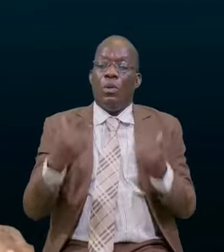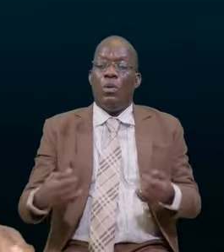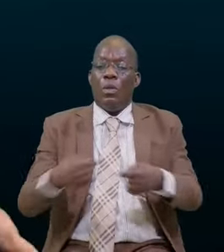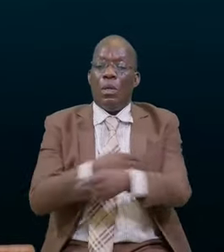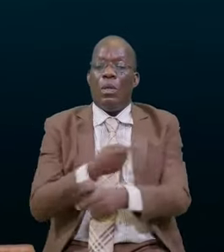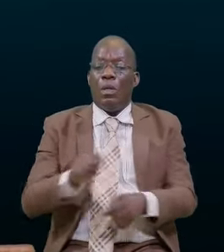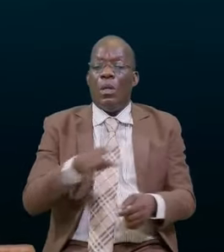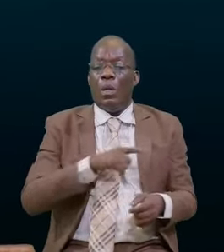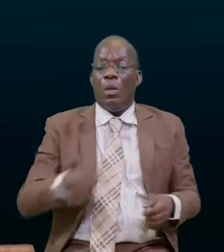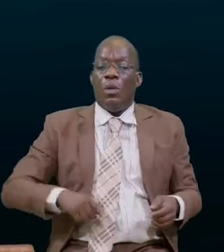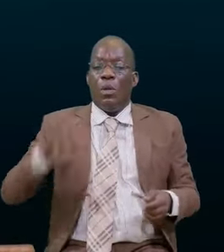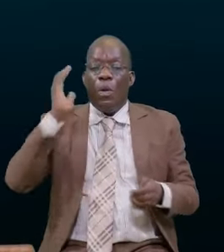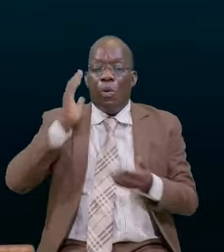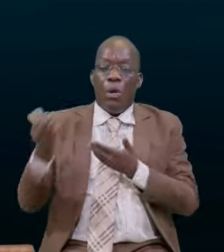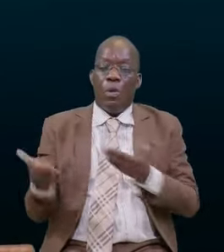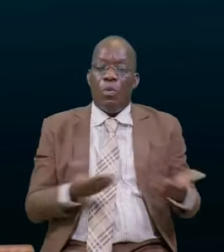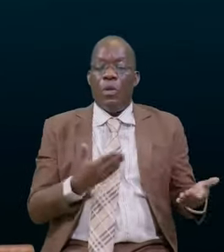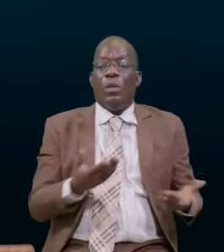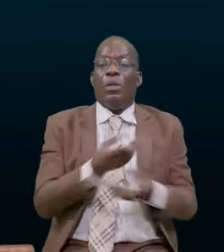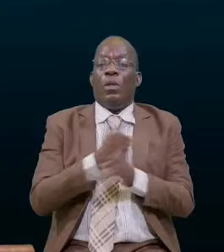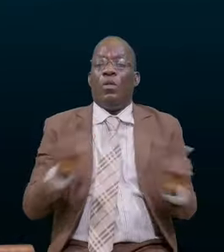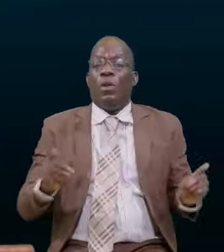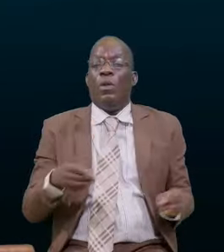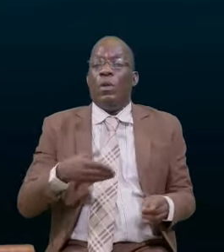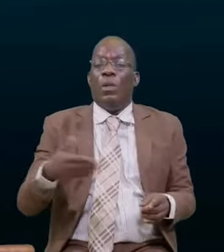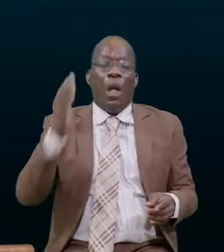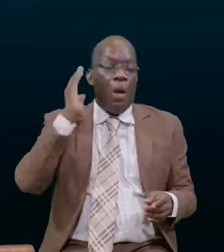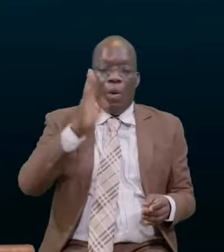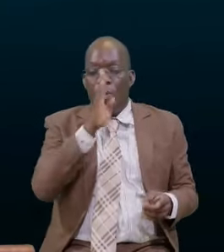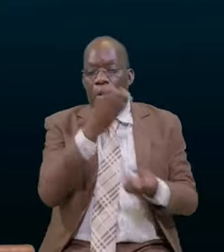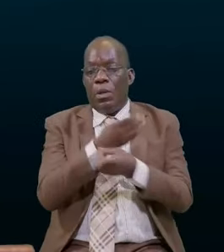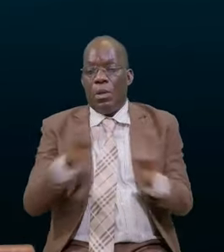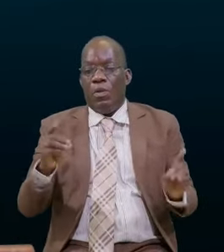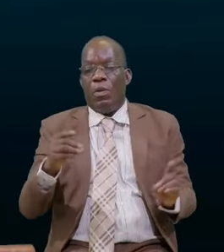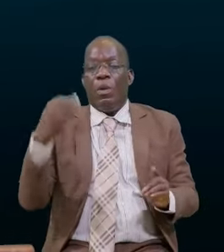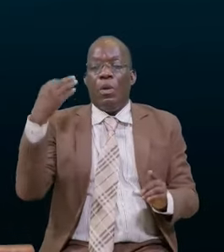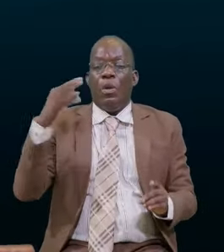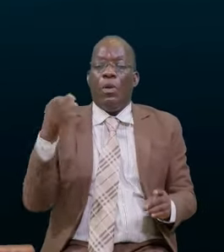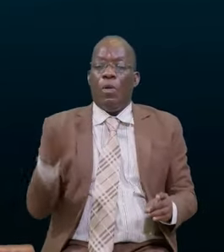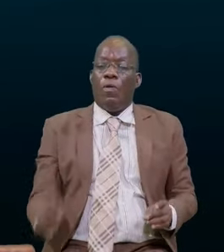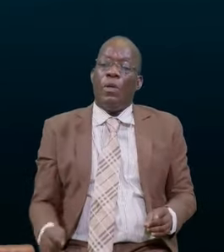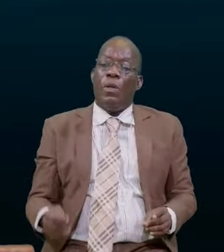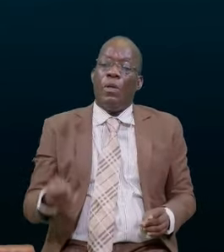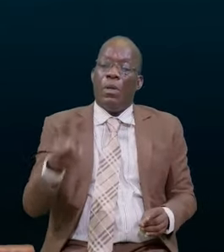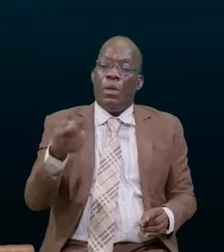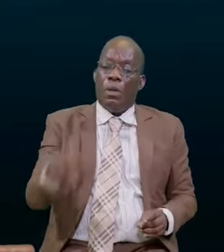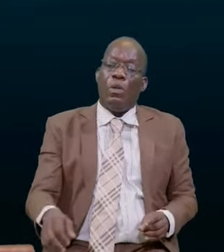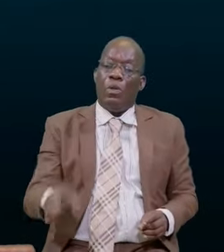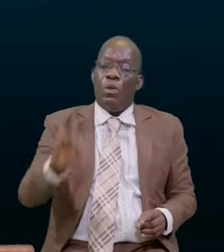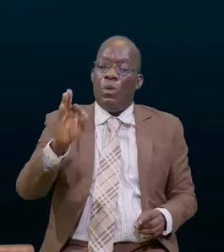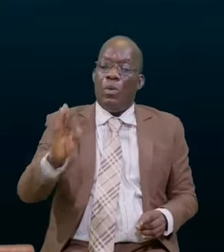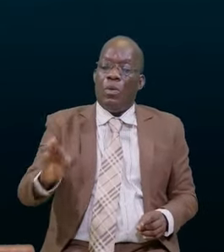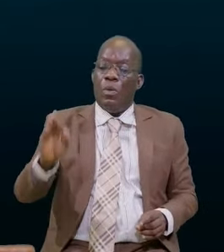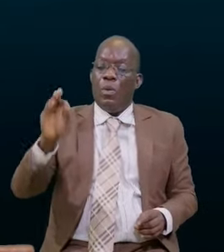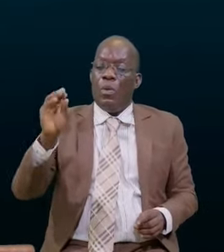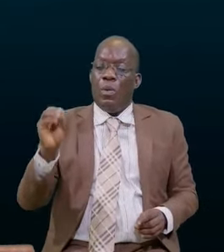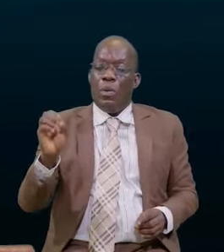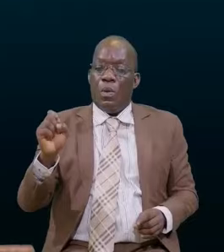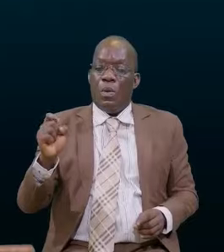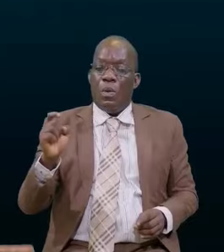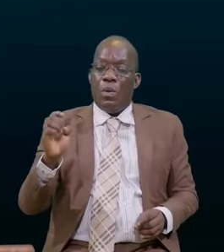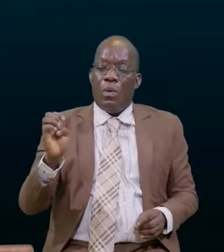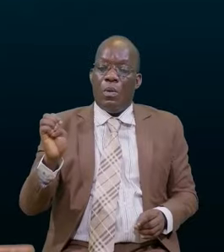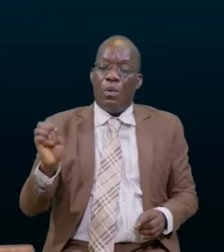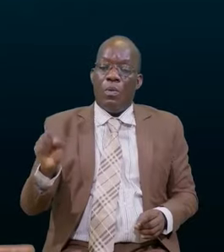the pollutions that be deliverance from the Corruptions of the little foxes number one we want to look at diverse